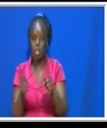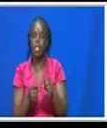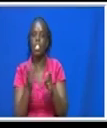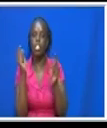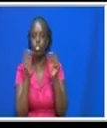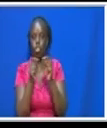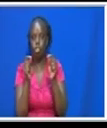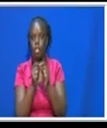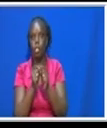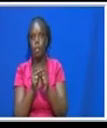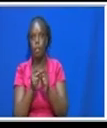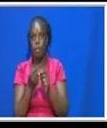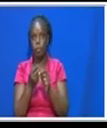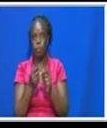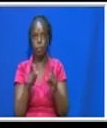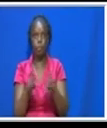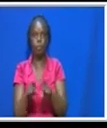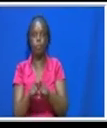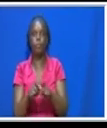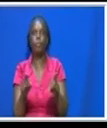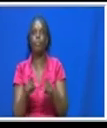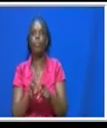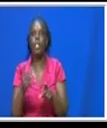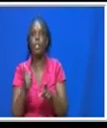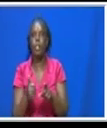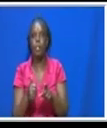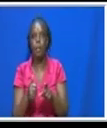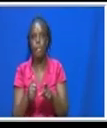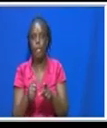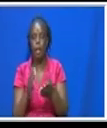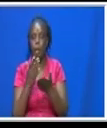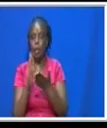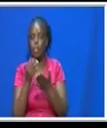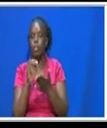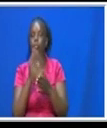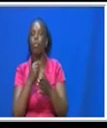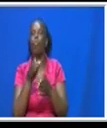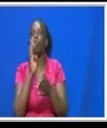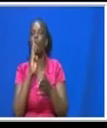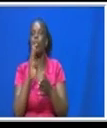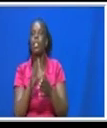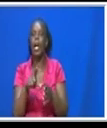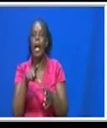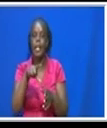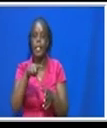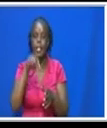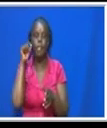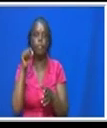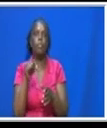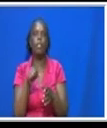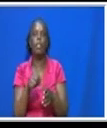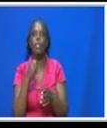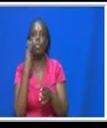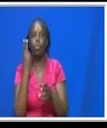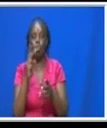short. Then the question is similar to another one here. Apart from water pollution, identify